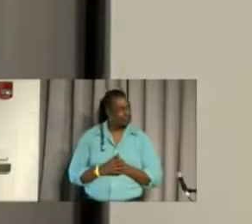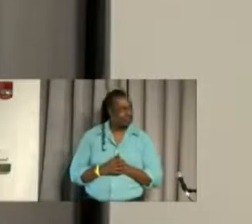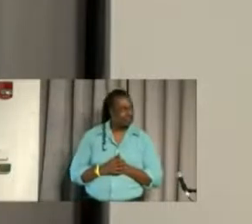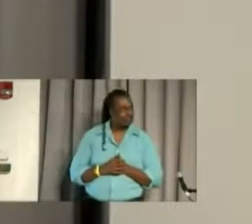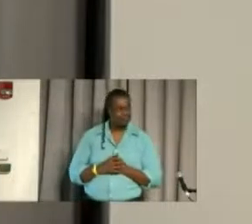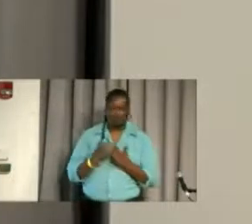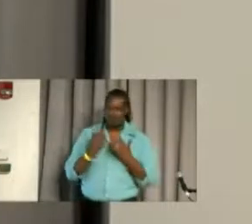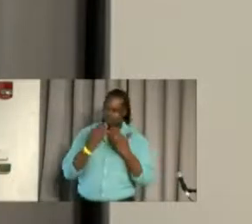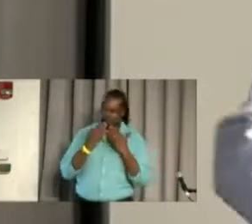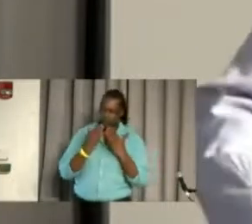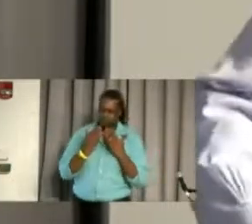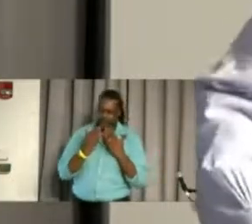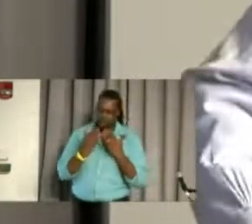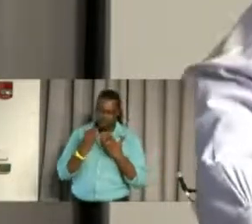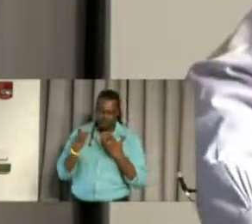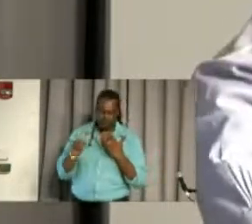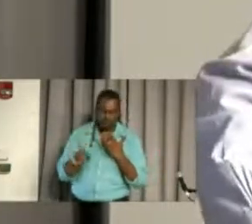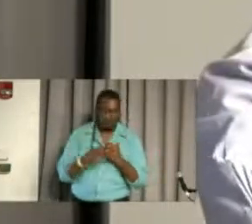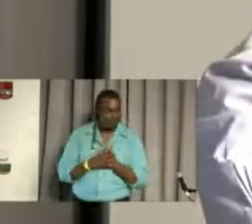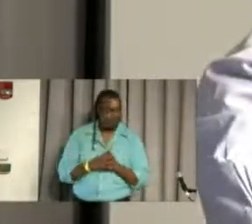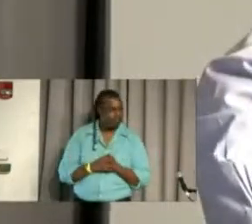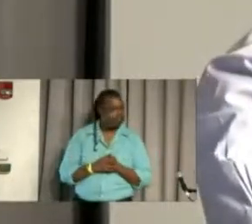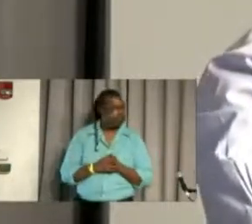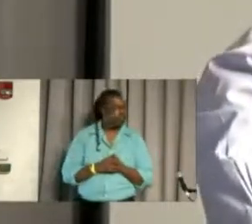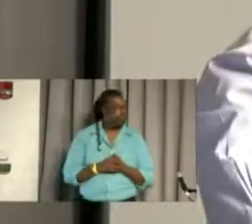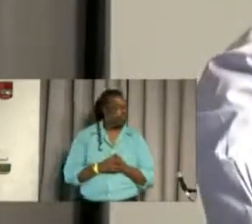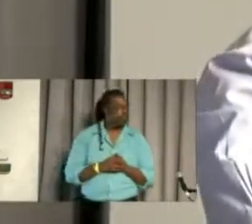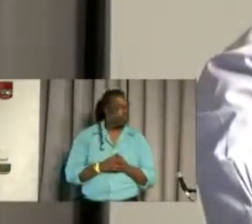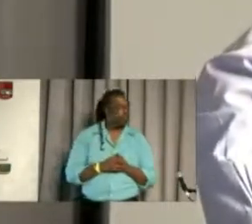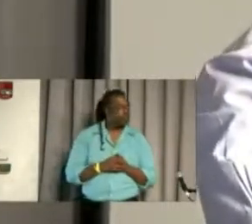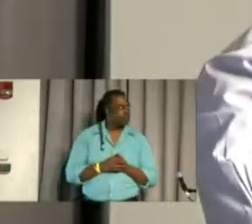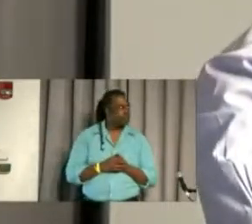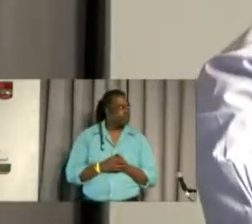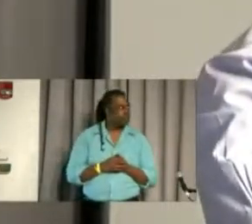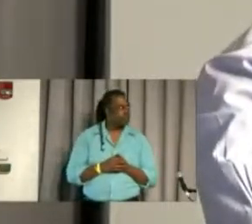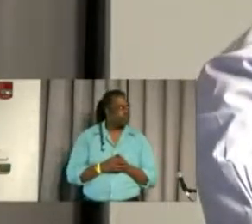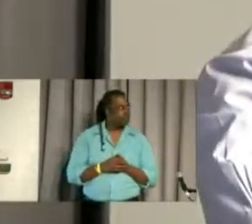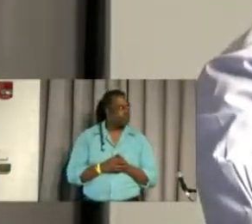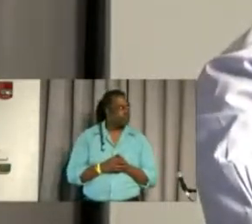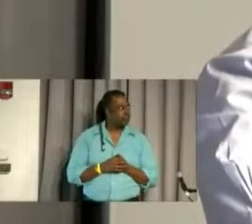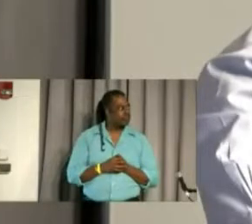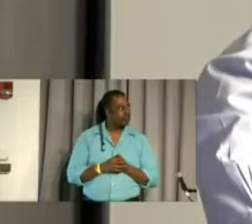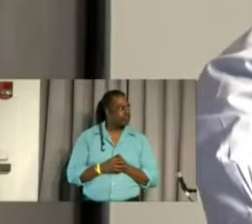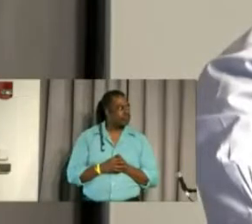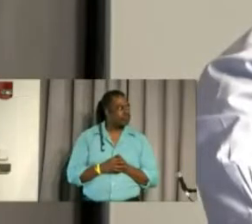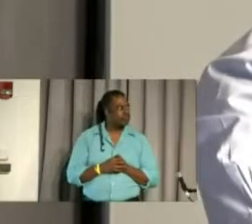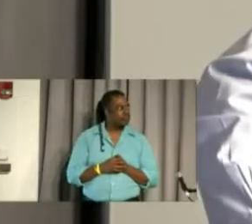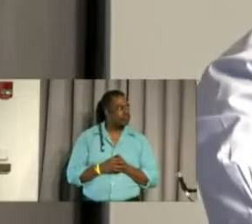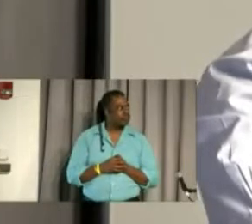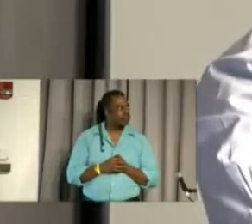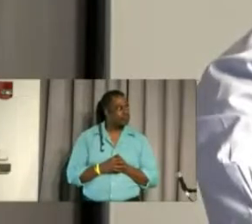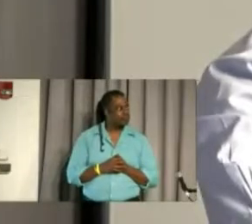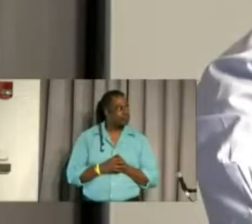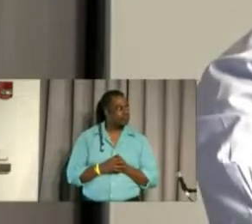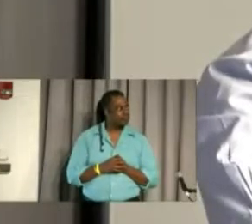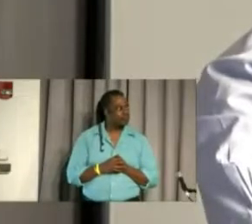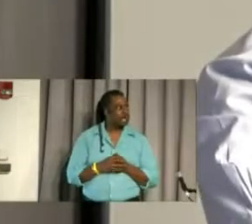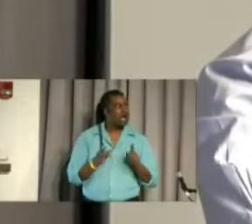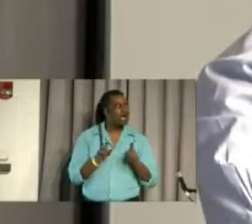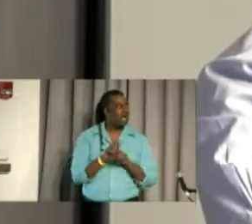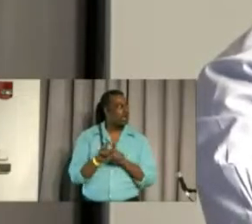Thank you so much for that statement. I want to also bring in the